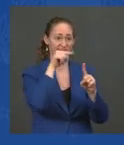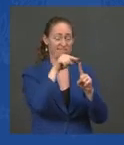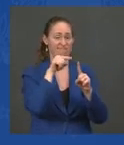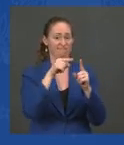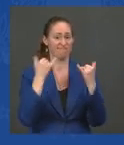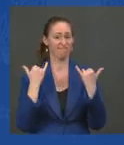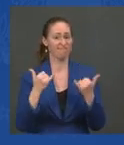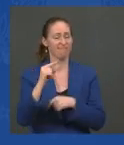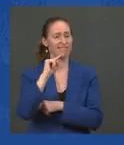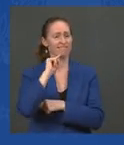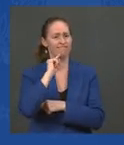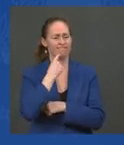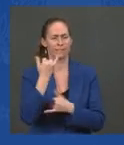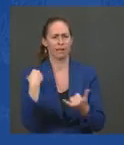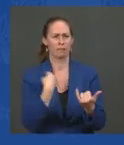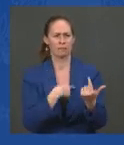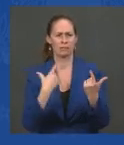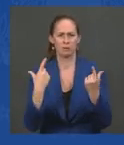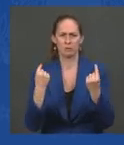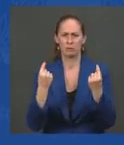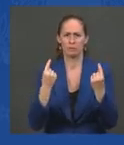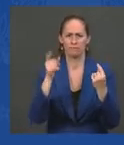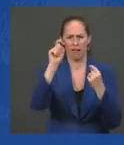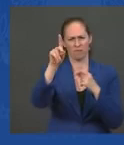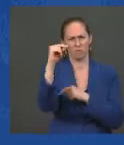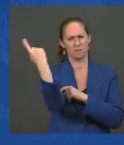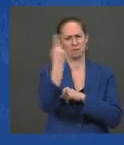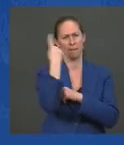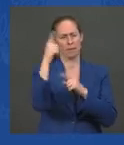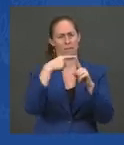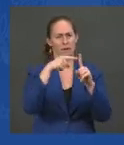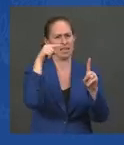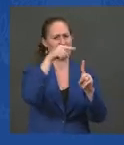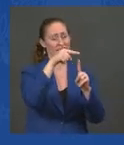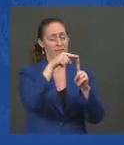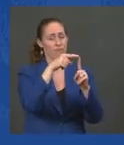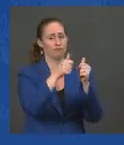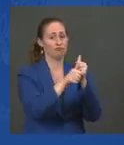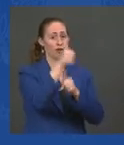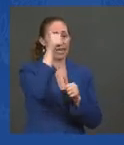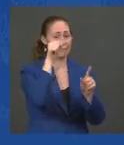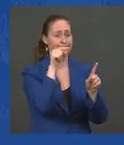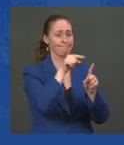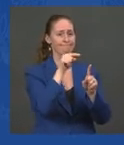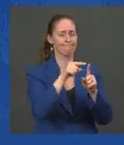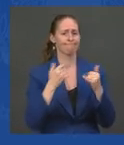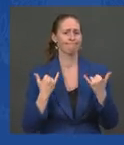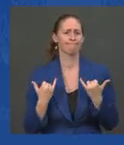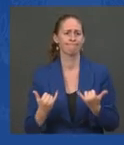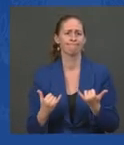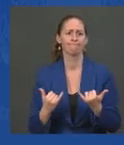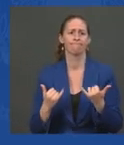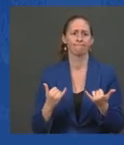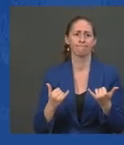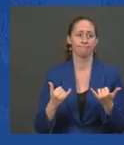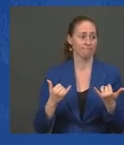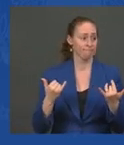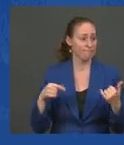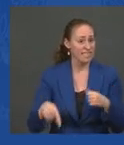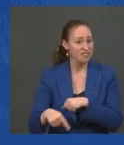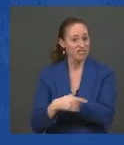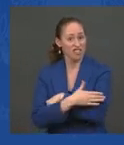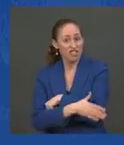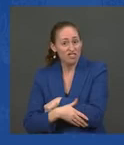to tackle the threat posed by domestic terrorism, including white